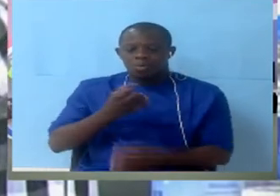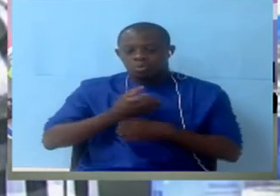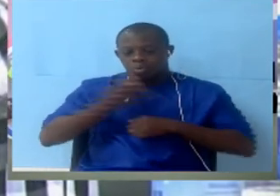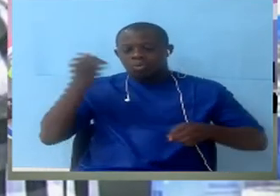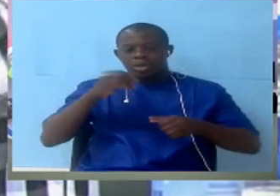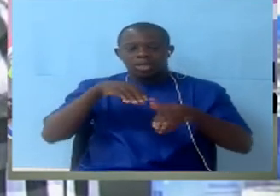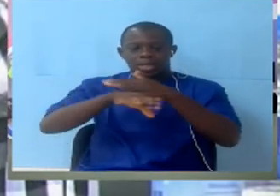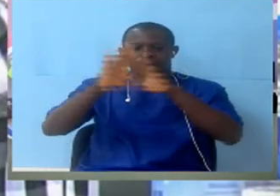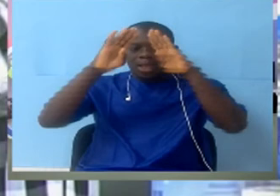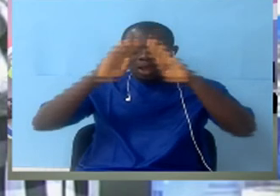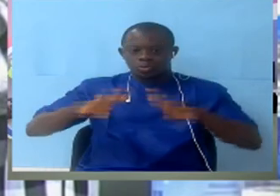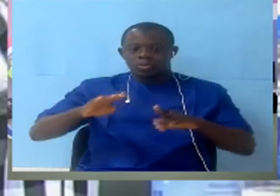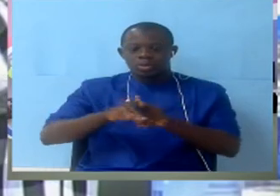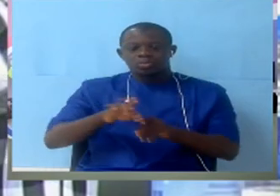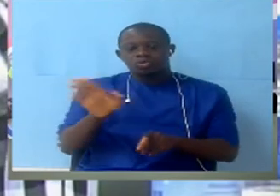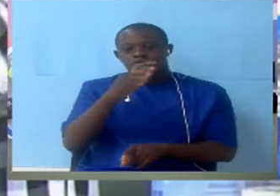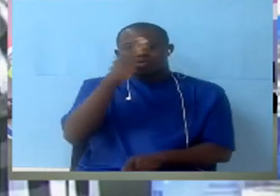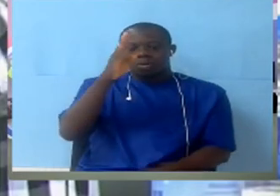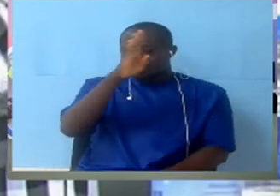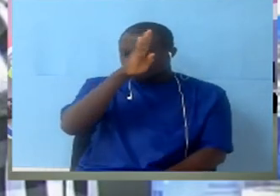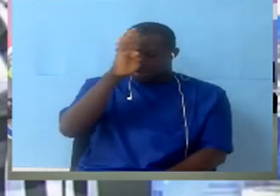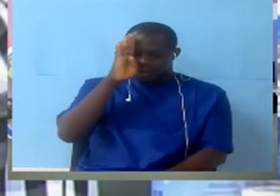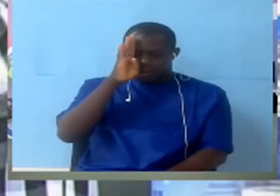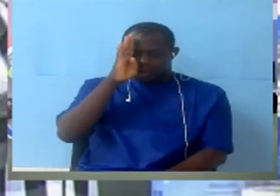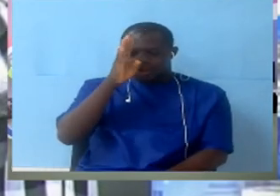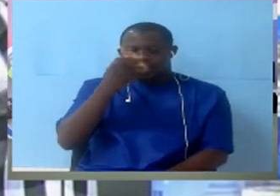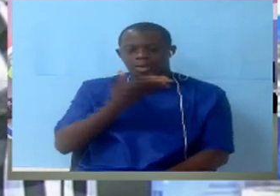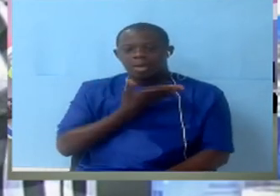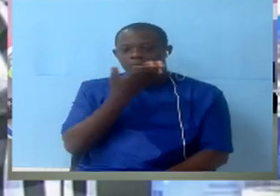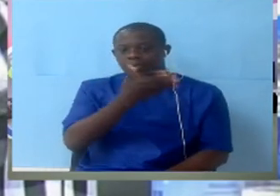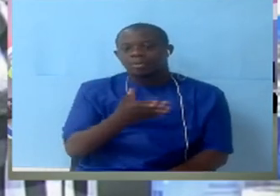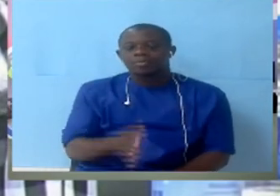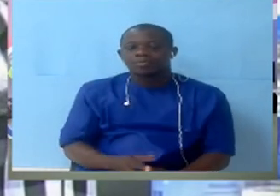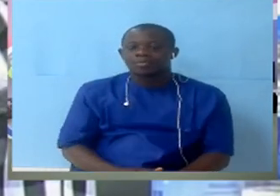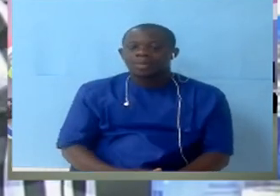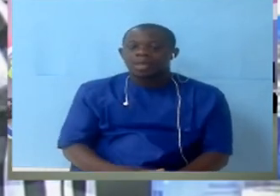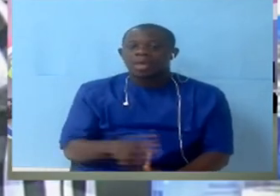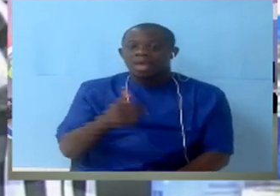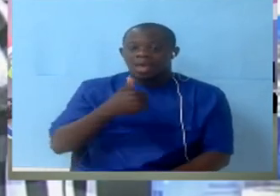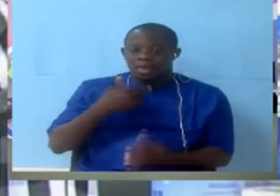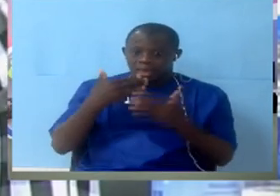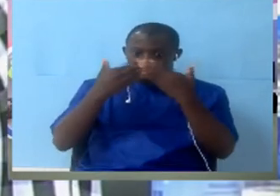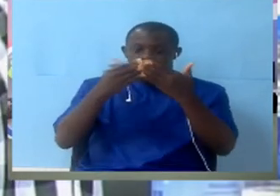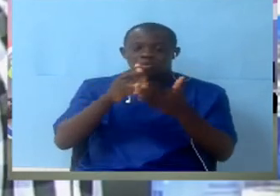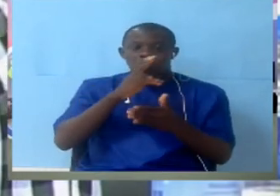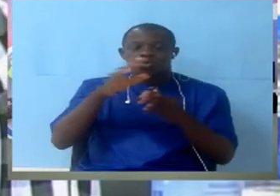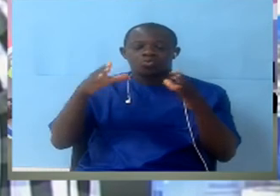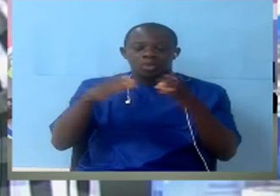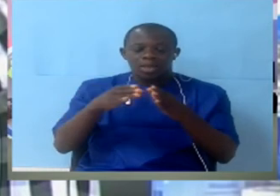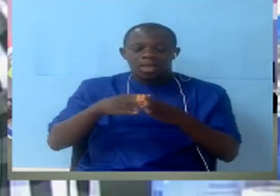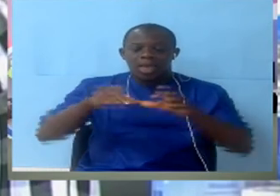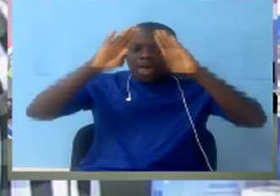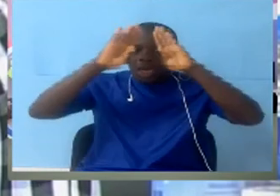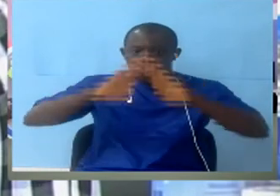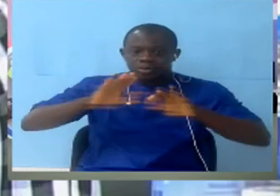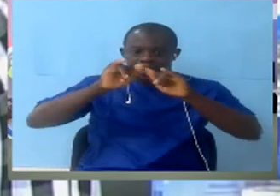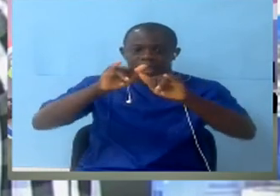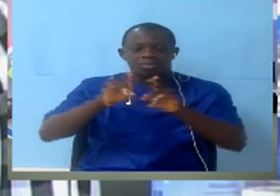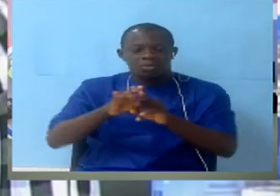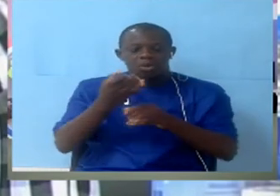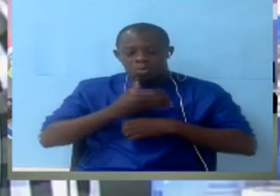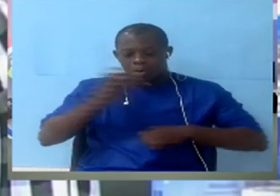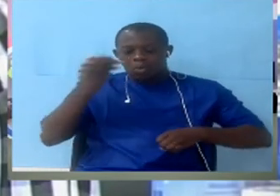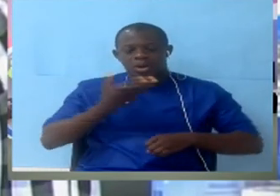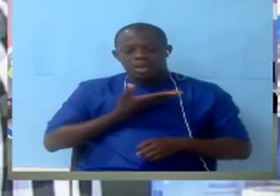inside the house. And I went to Brikama Jamisa. Ngana partner inform ko na kiro nying abu bungko no? I informed my partner that my gun is in the